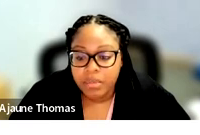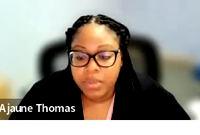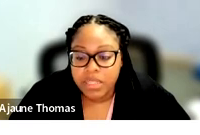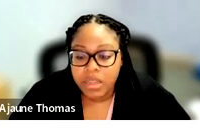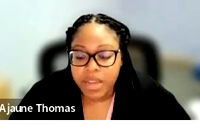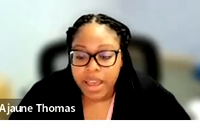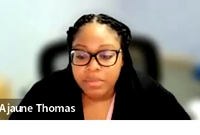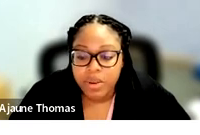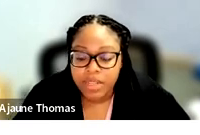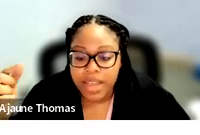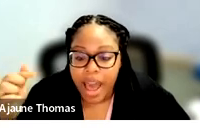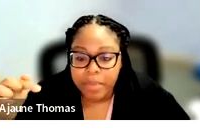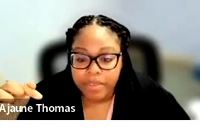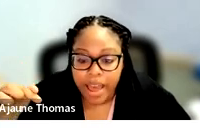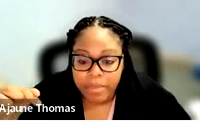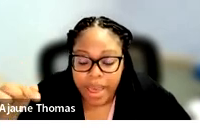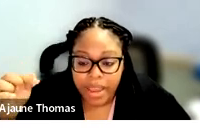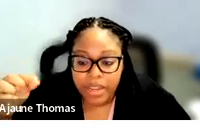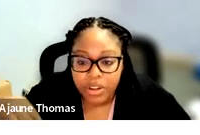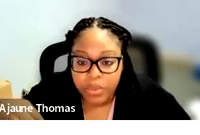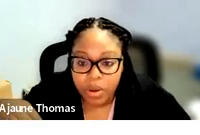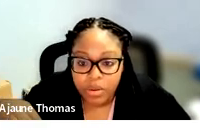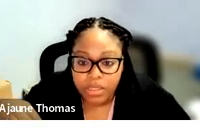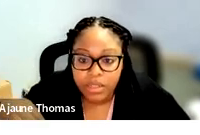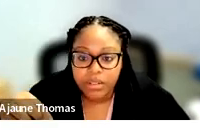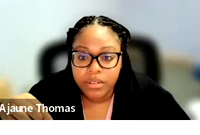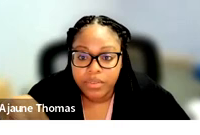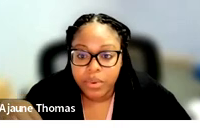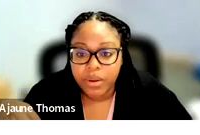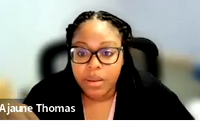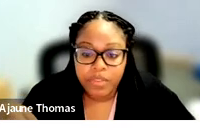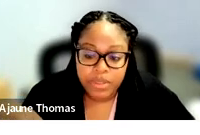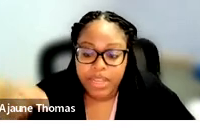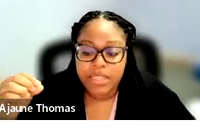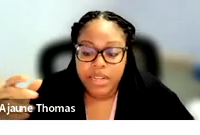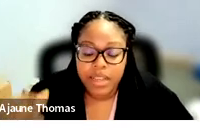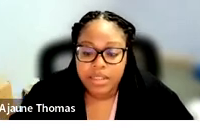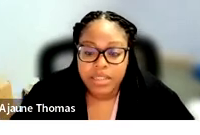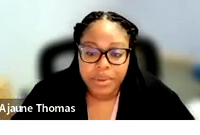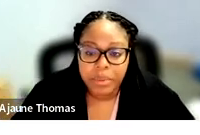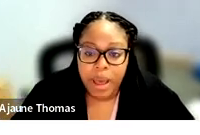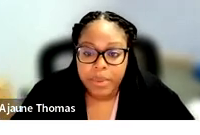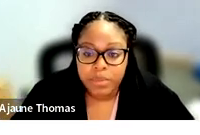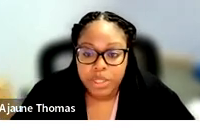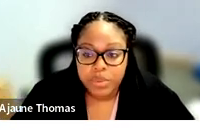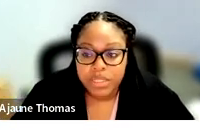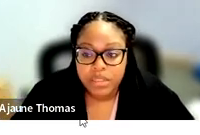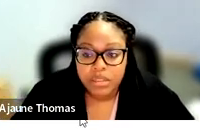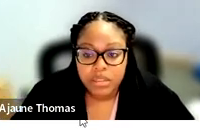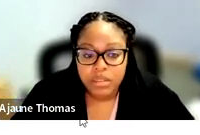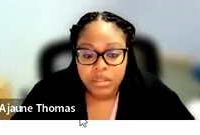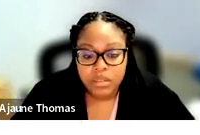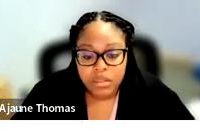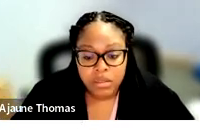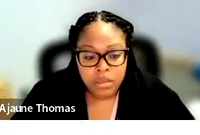devices, it's sometimes on the top of the iPad, and you would hold it for a few seconds, and again Siri will pop up to